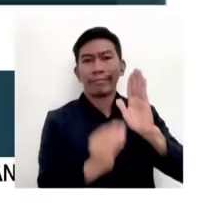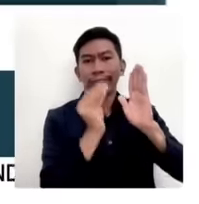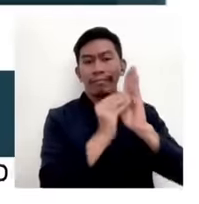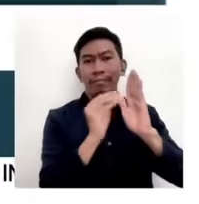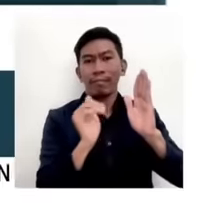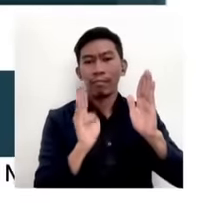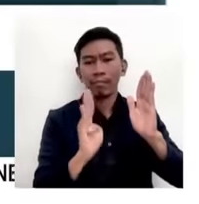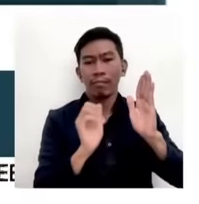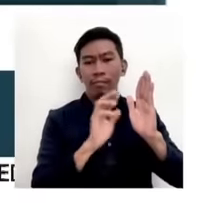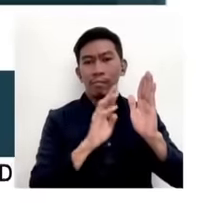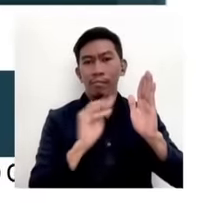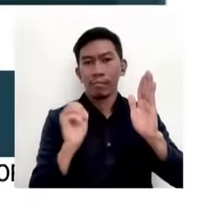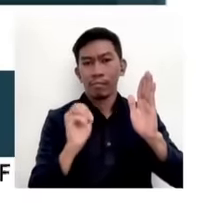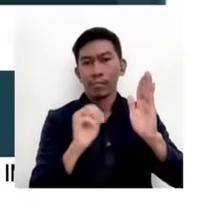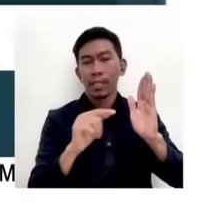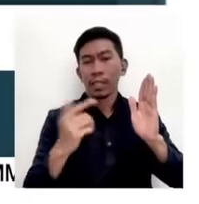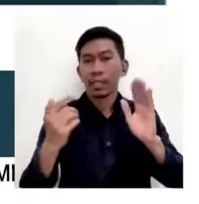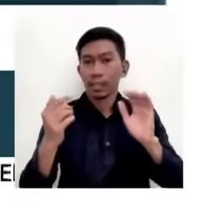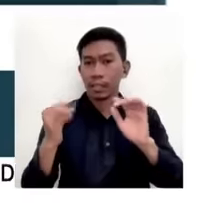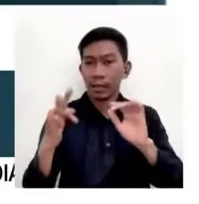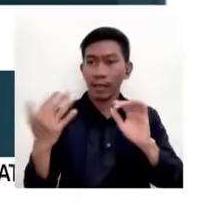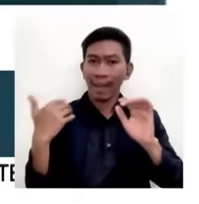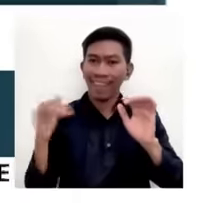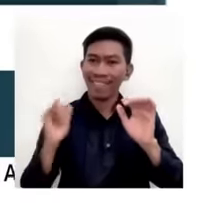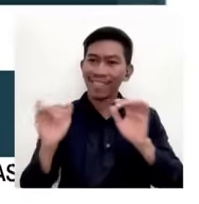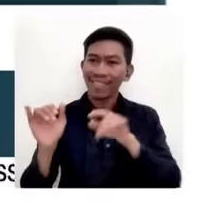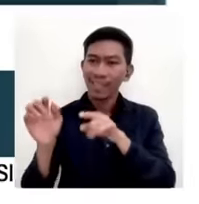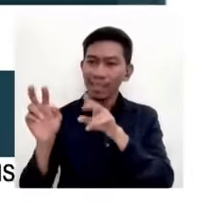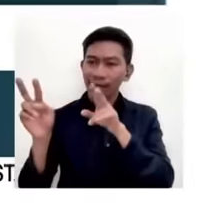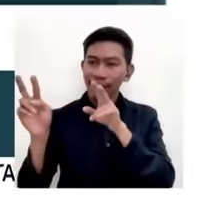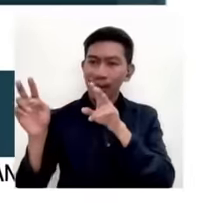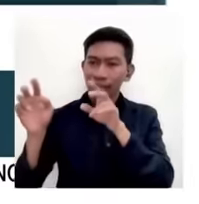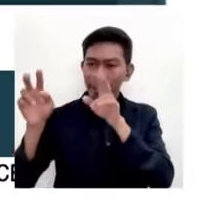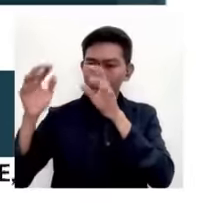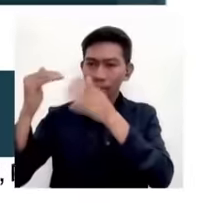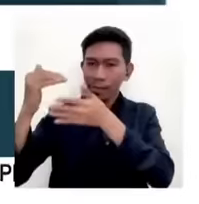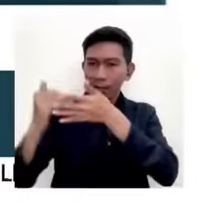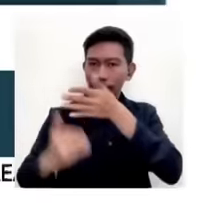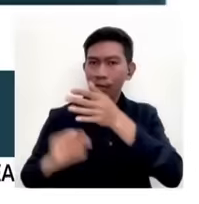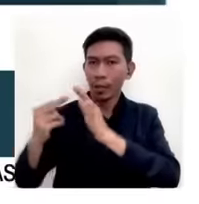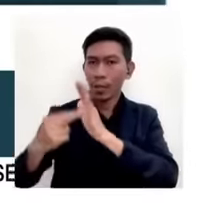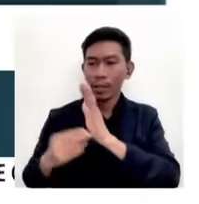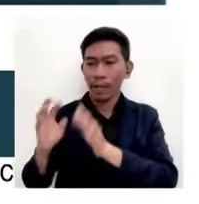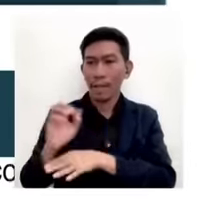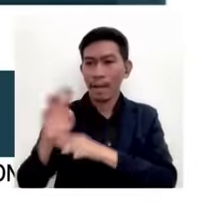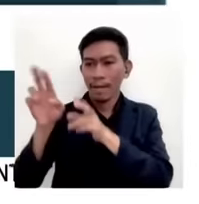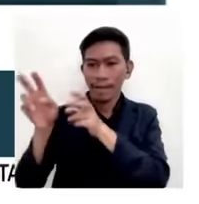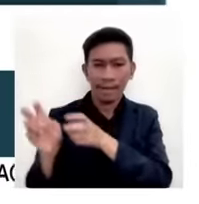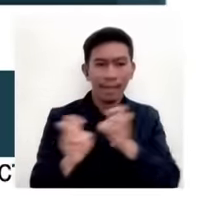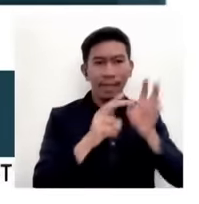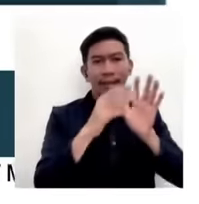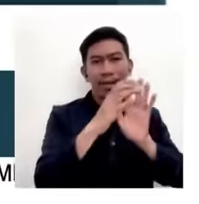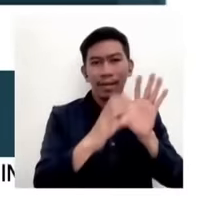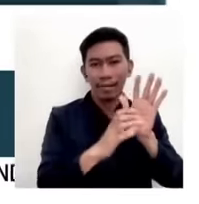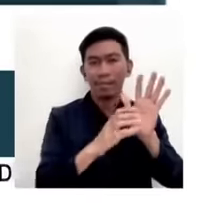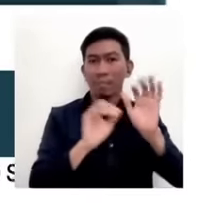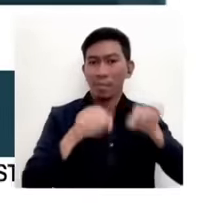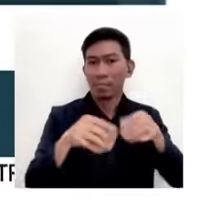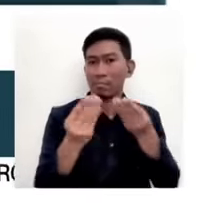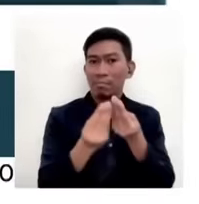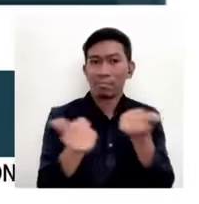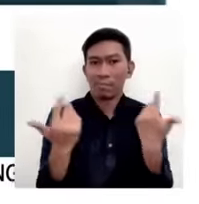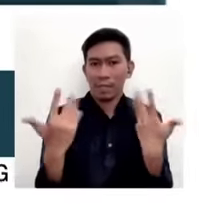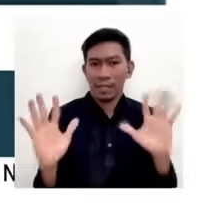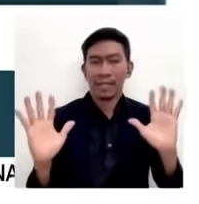those agreed upon in the comprehensive agreement of the Bangsamoro, these could all once and for all settle the